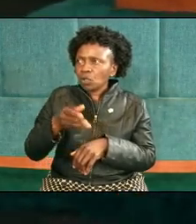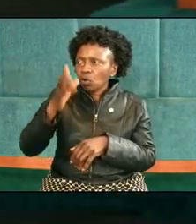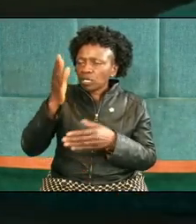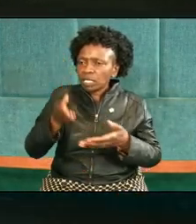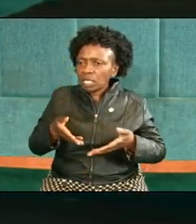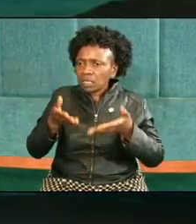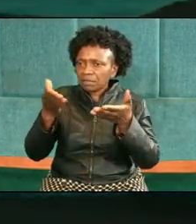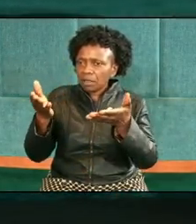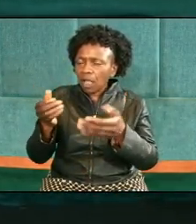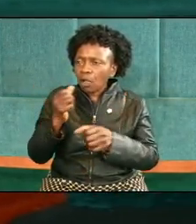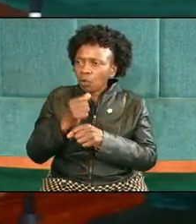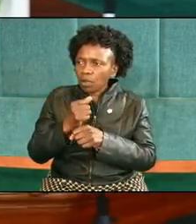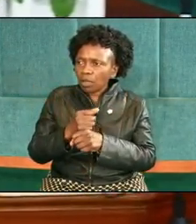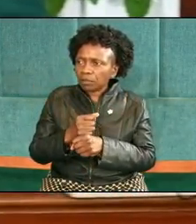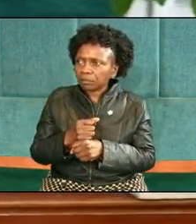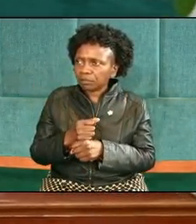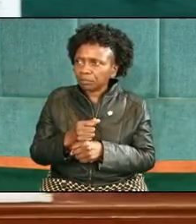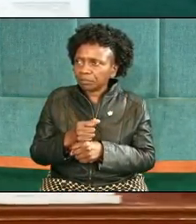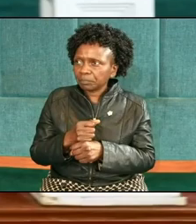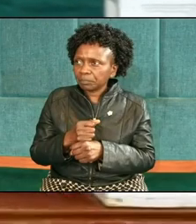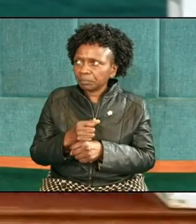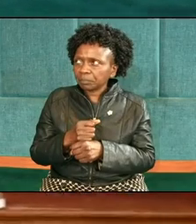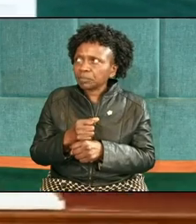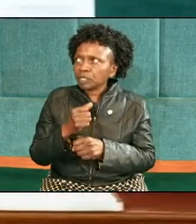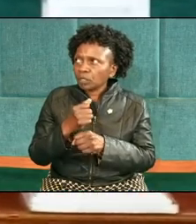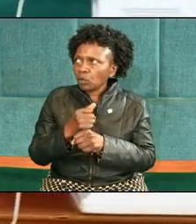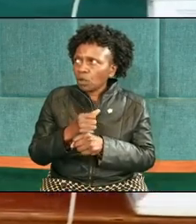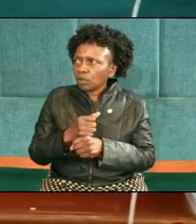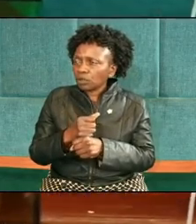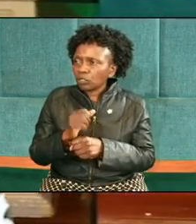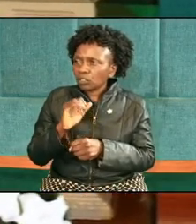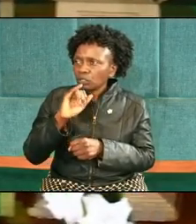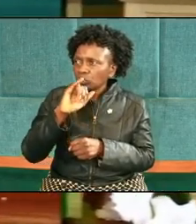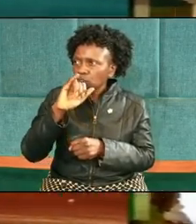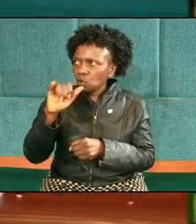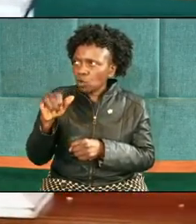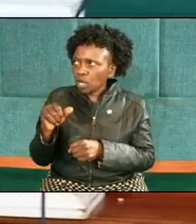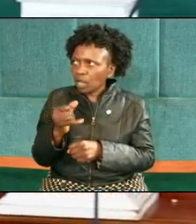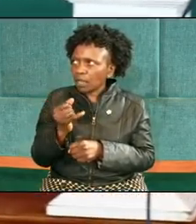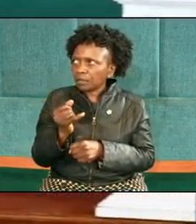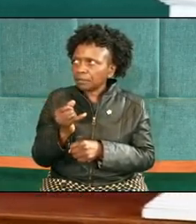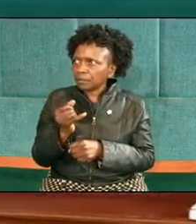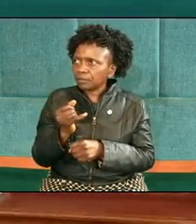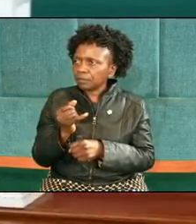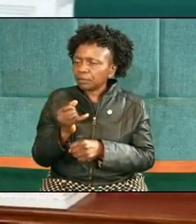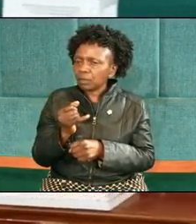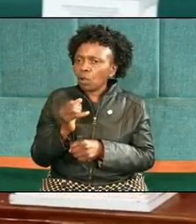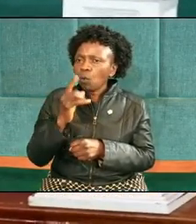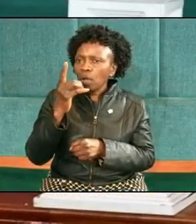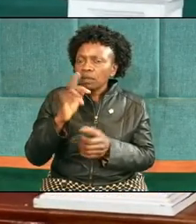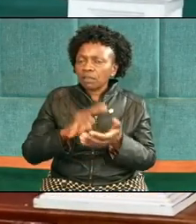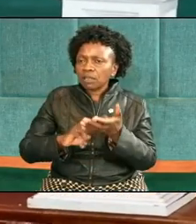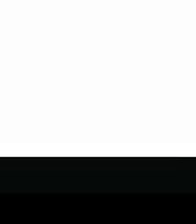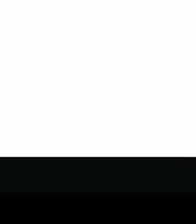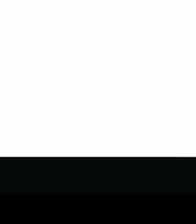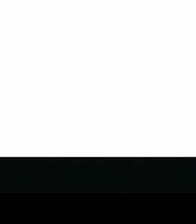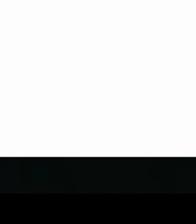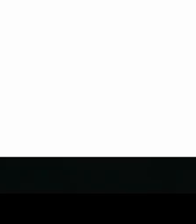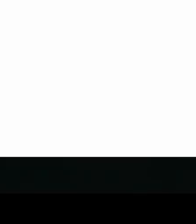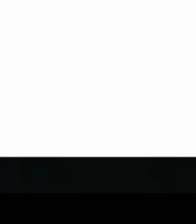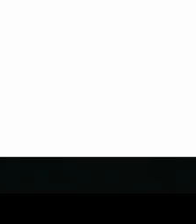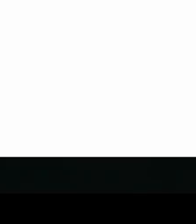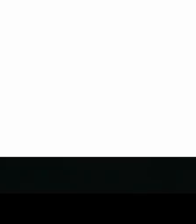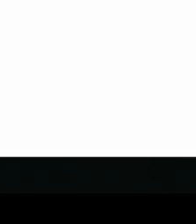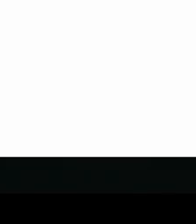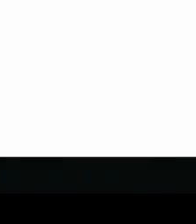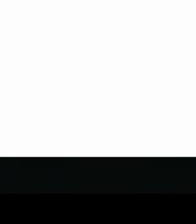assignment. Here's the assignment. Jonah 1, verse 1. The